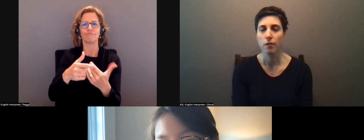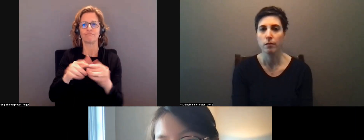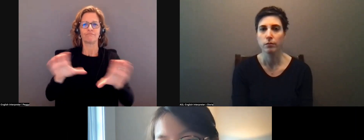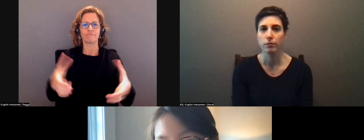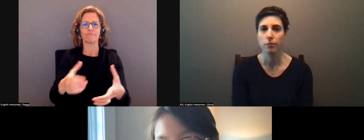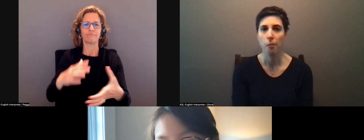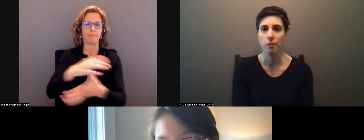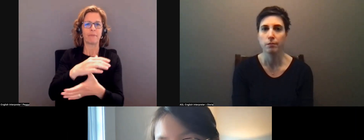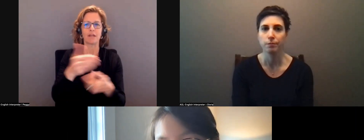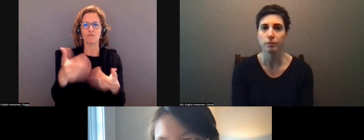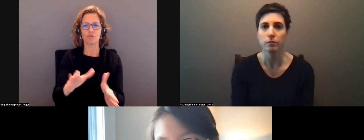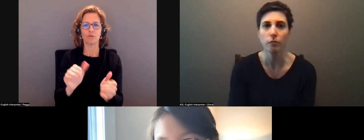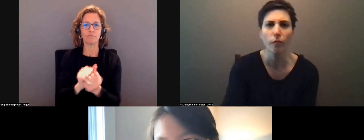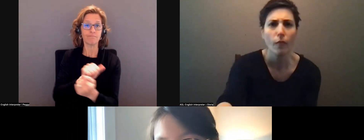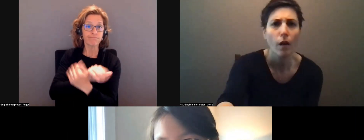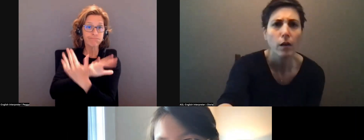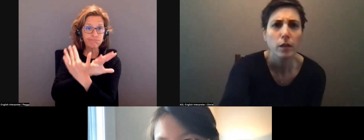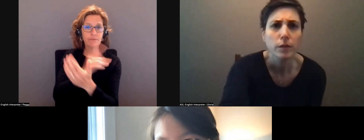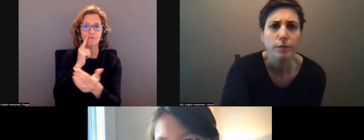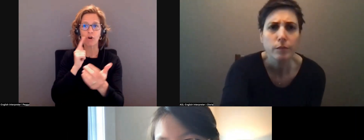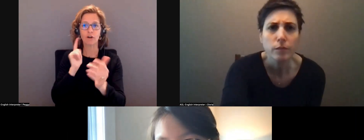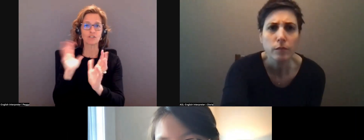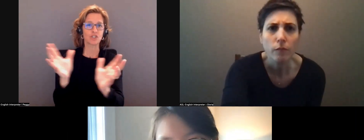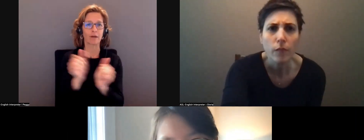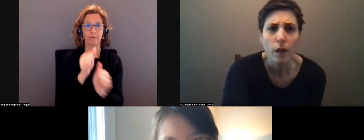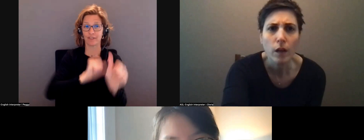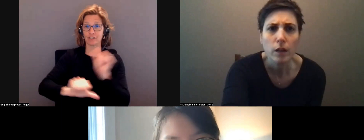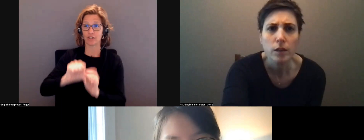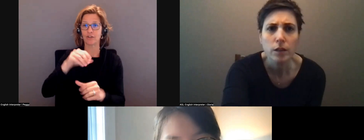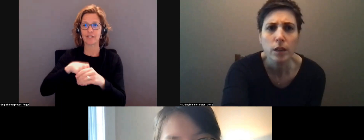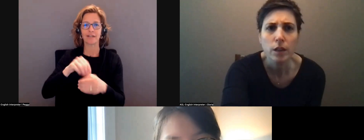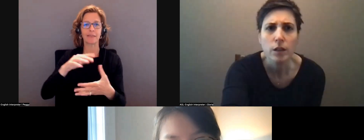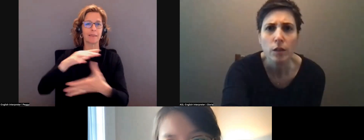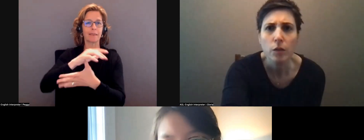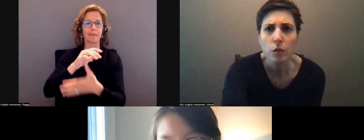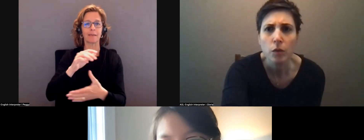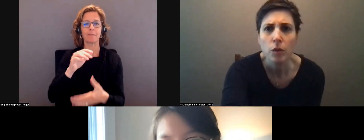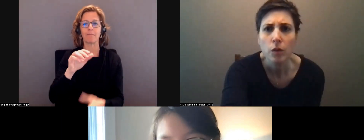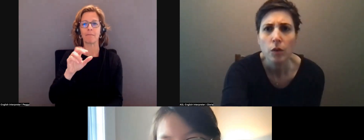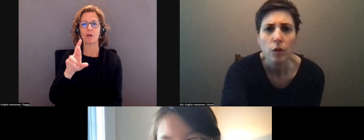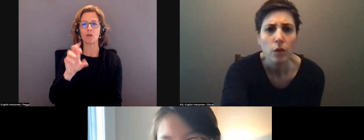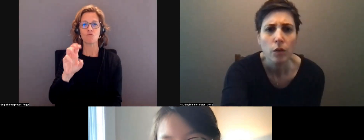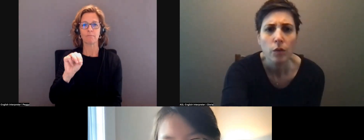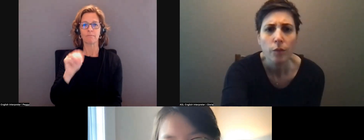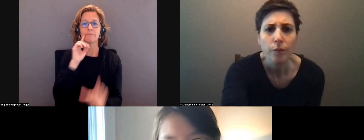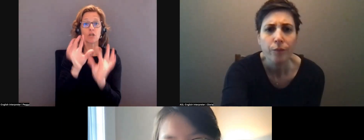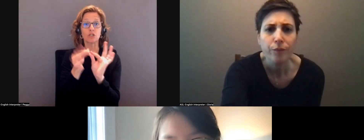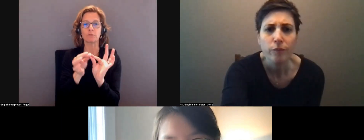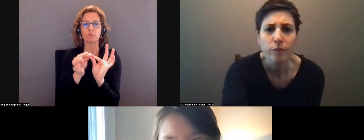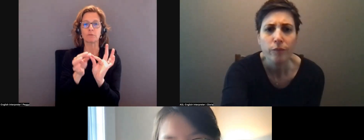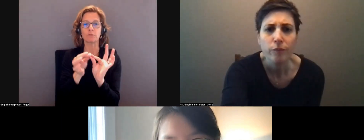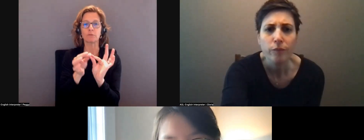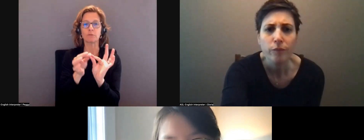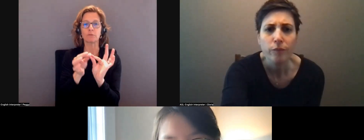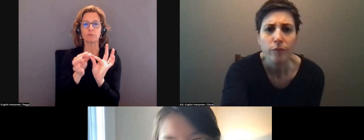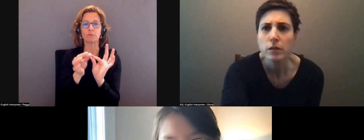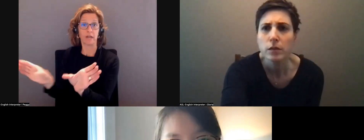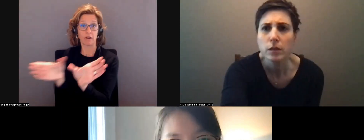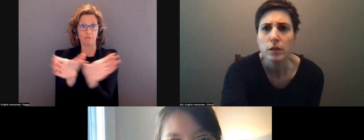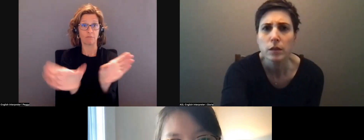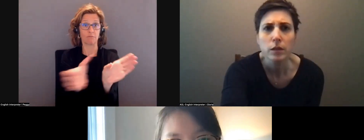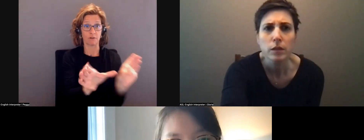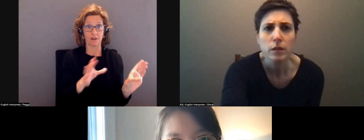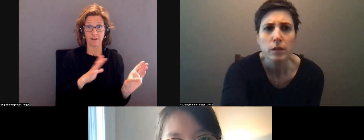on the videos, and we'll try and see if that works, so that our interpreters are staying with us in the main room. Is that okay with you, Gloria and